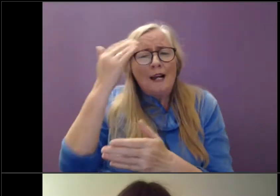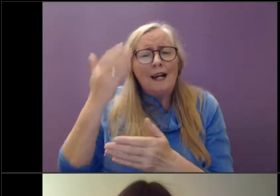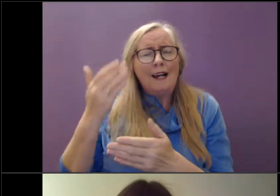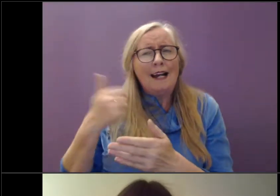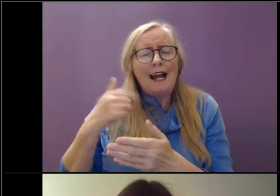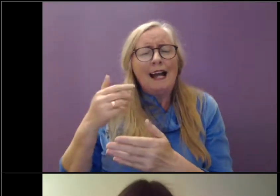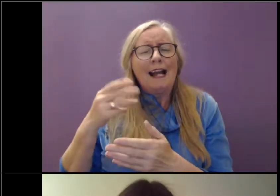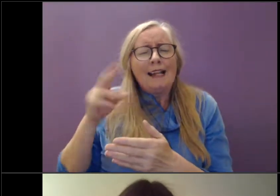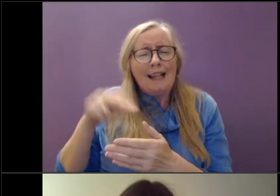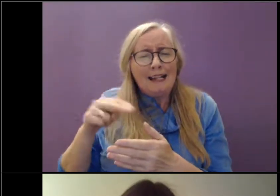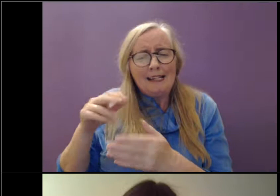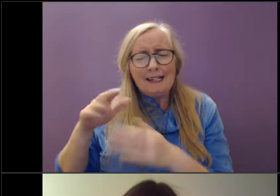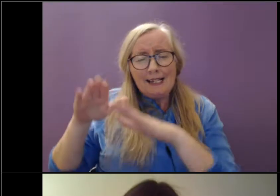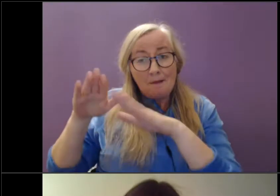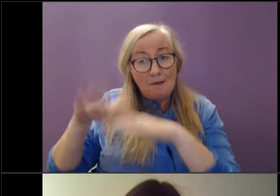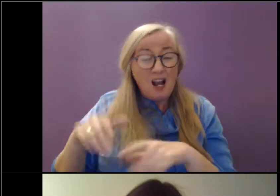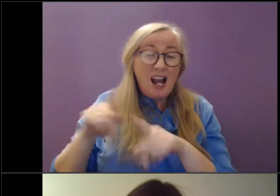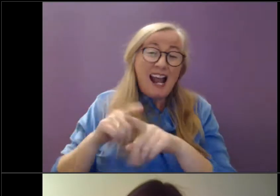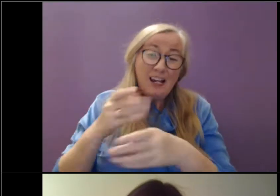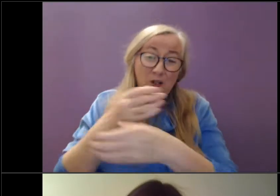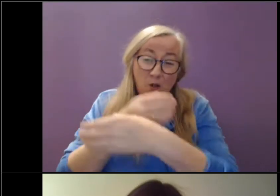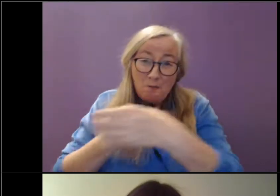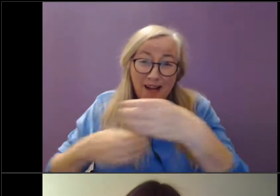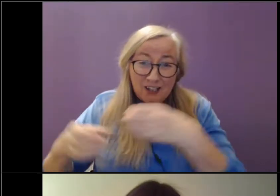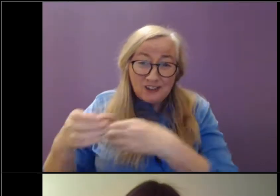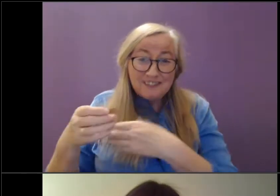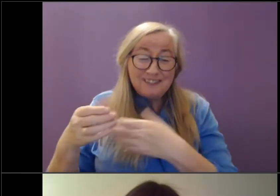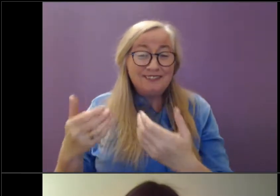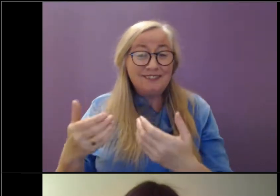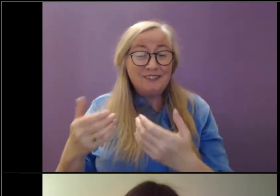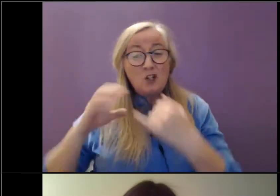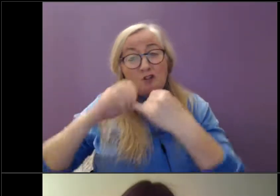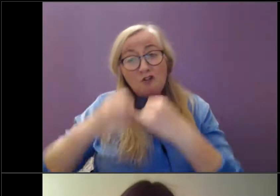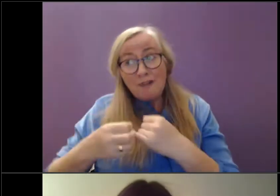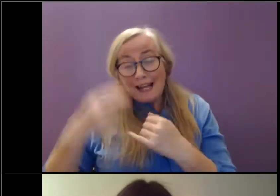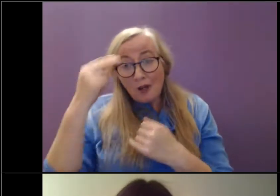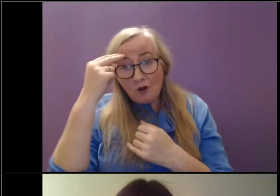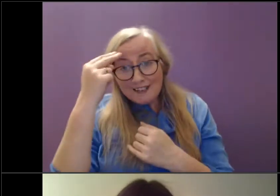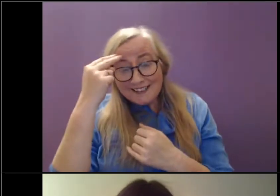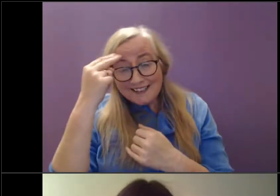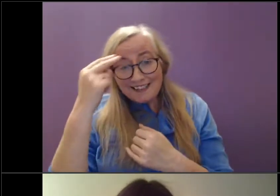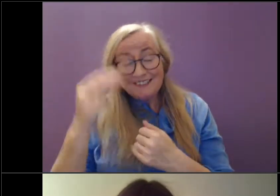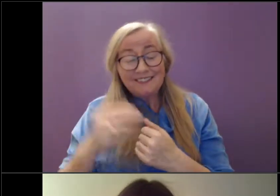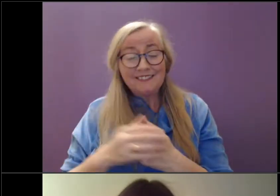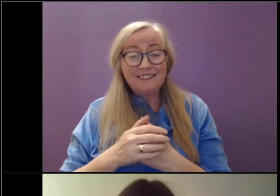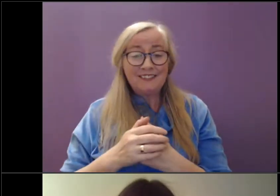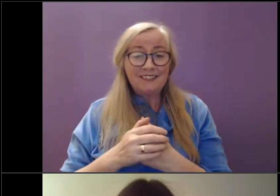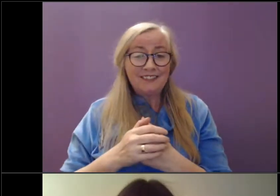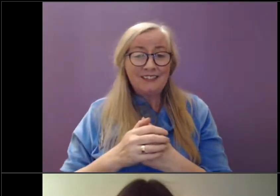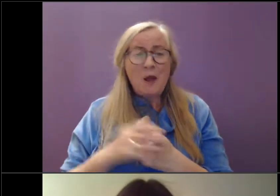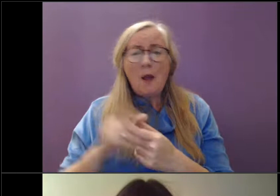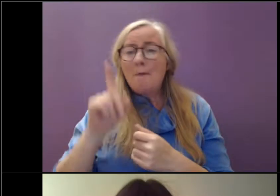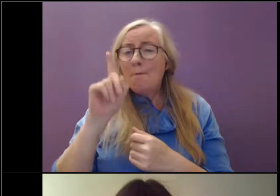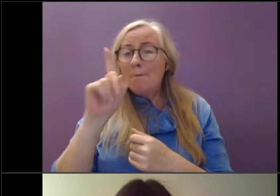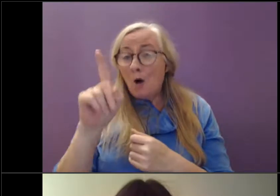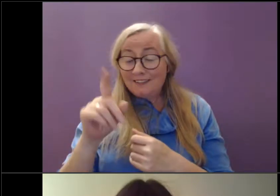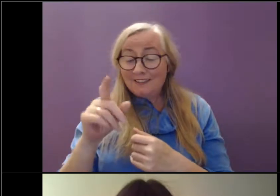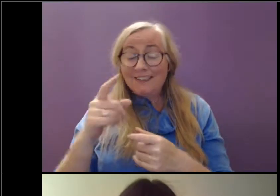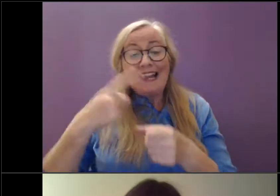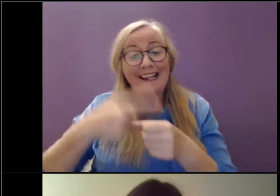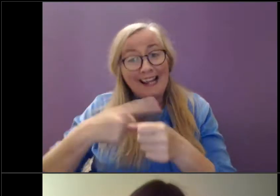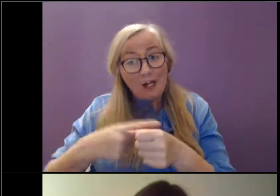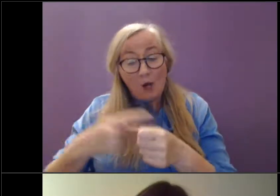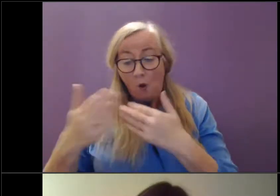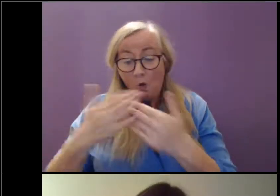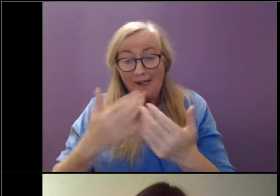and showing it compassion and trying to understand it. But again, it's that returning to what is acceptable and what is not within your